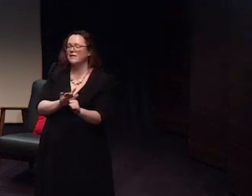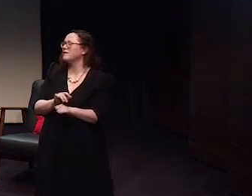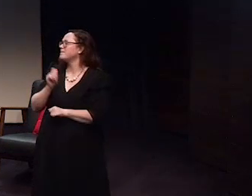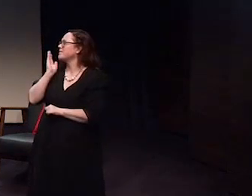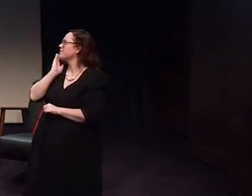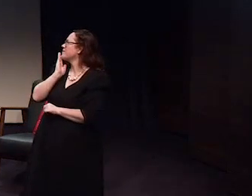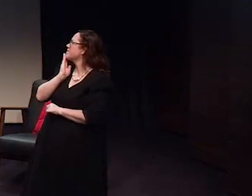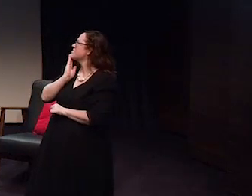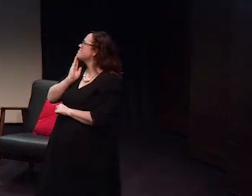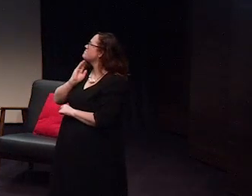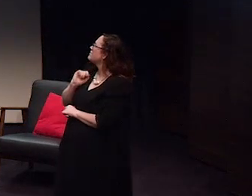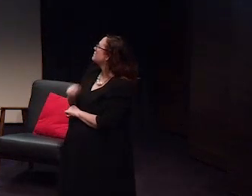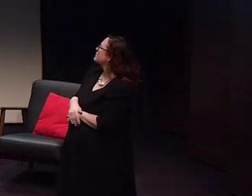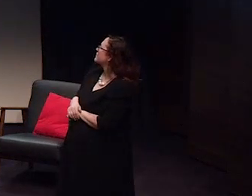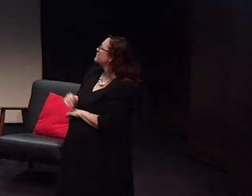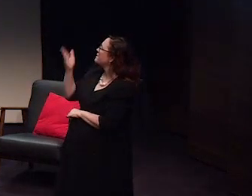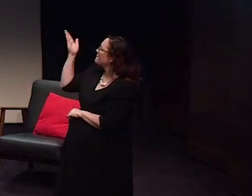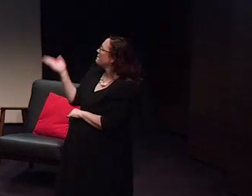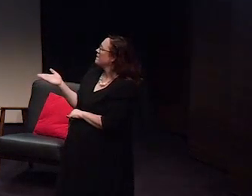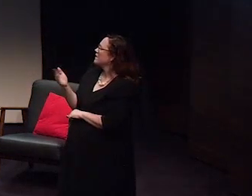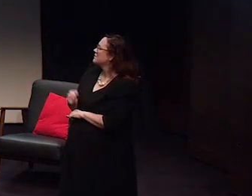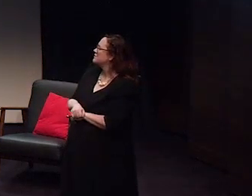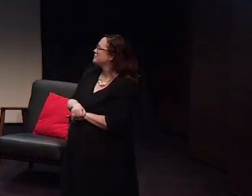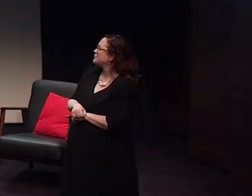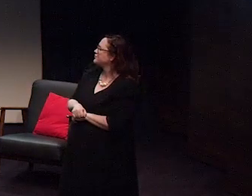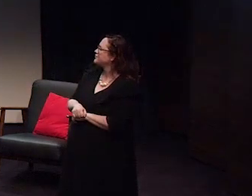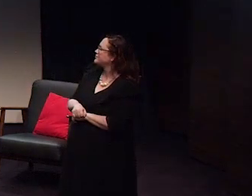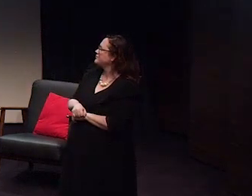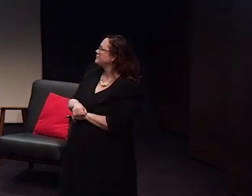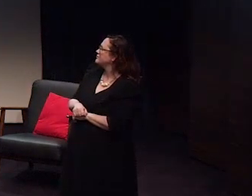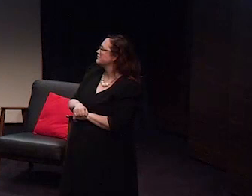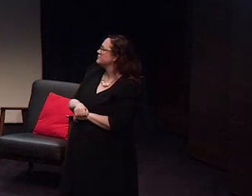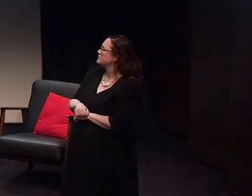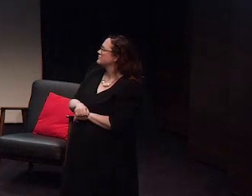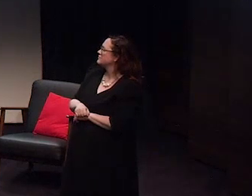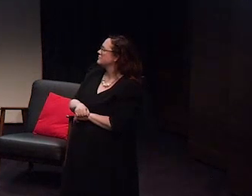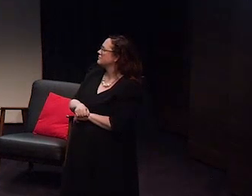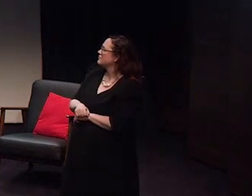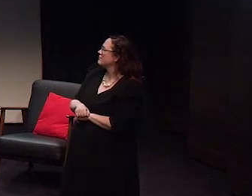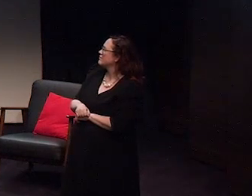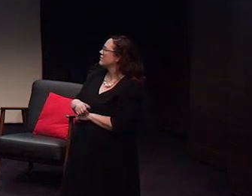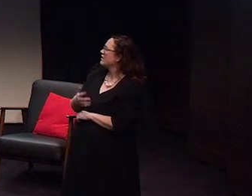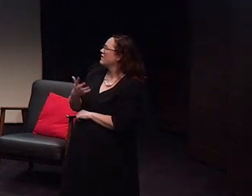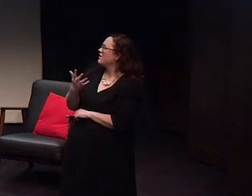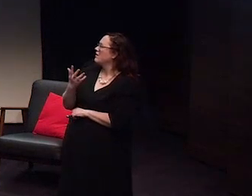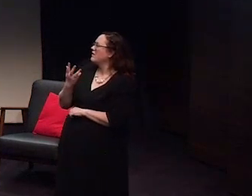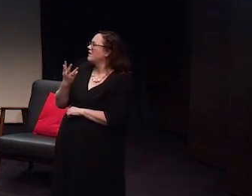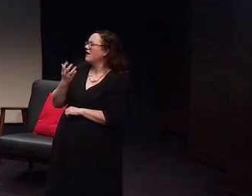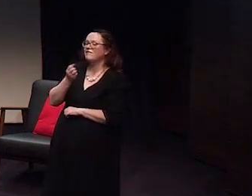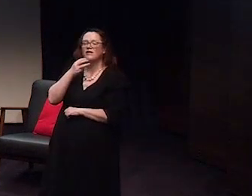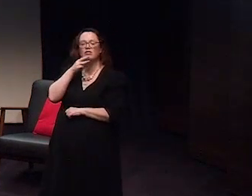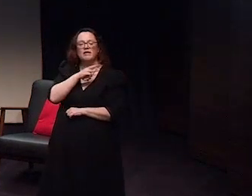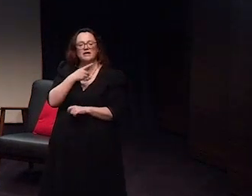medical emergency system and some statistics about our activity. We have about 300 emergency calls per